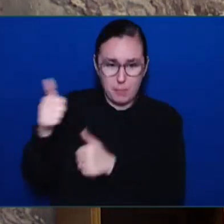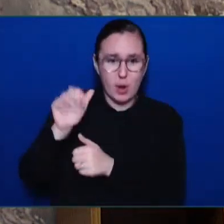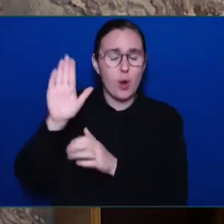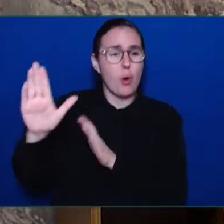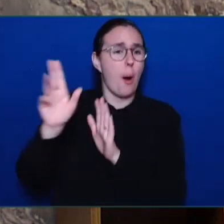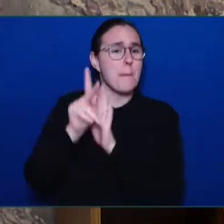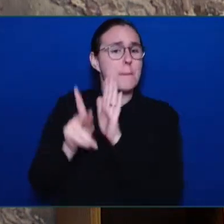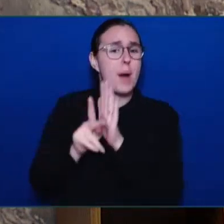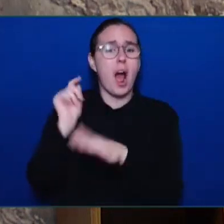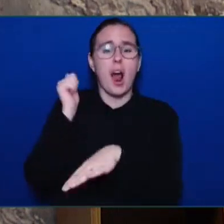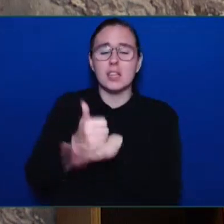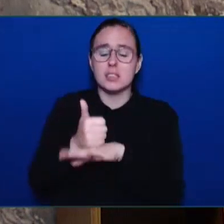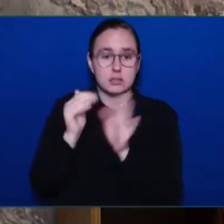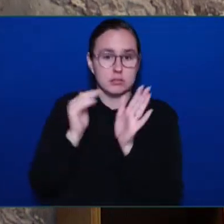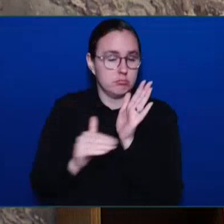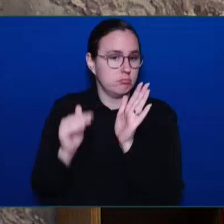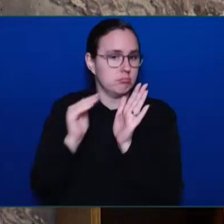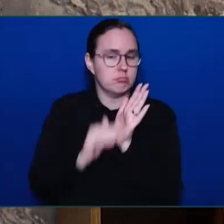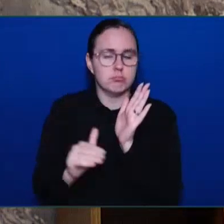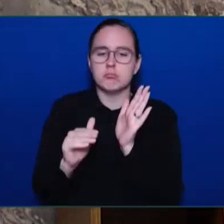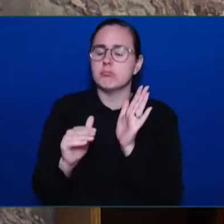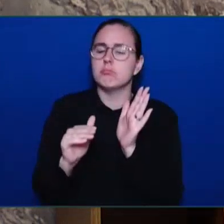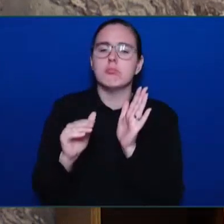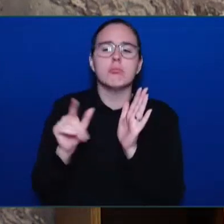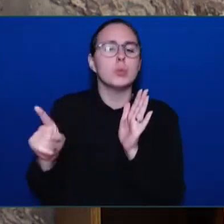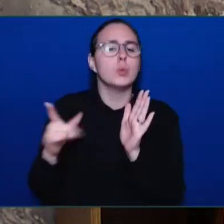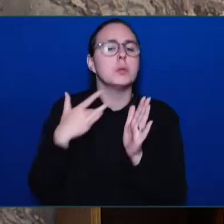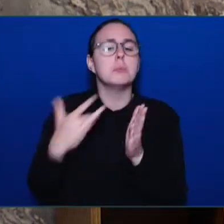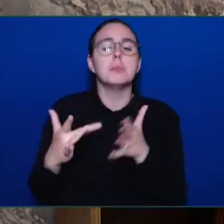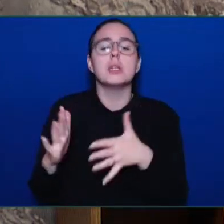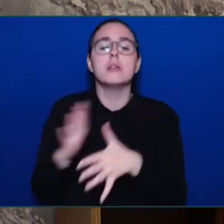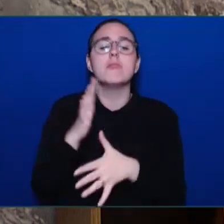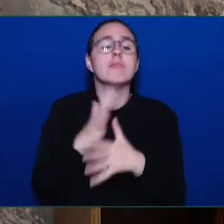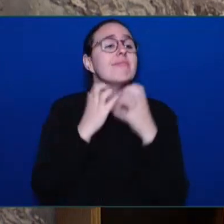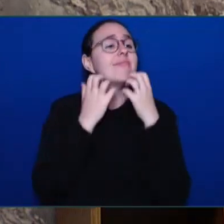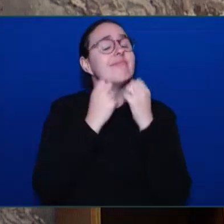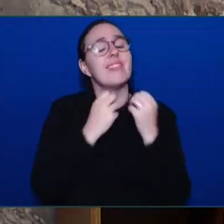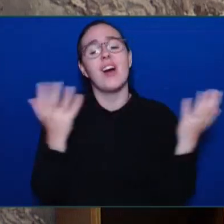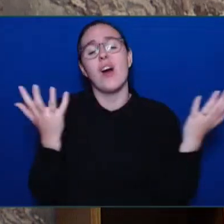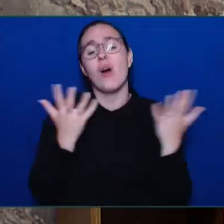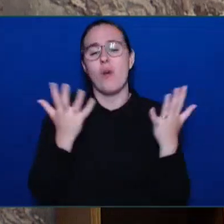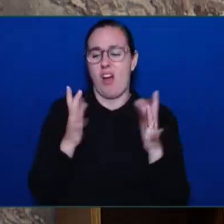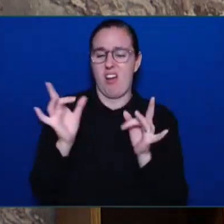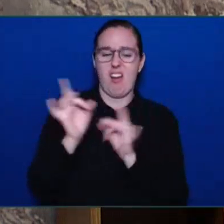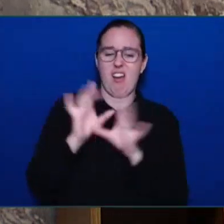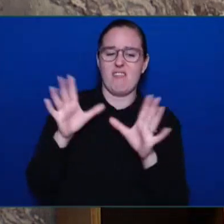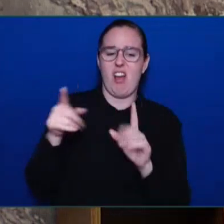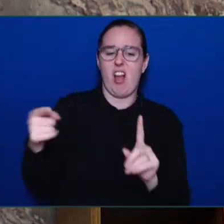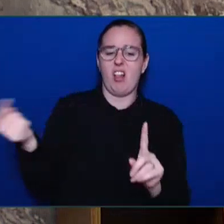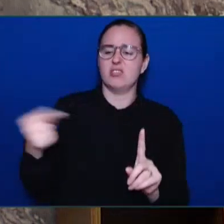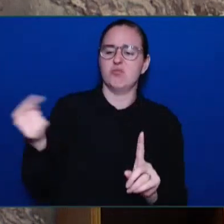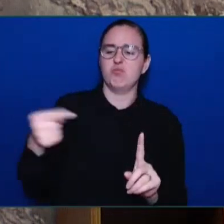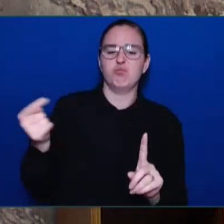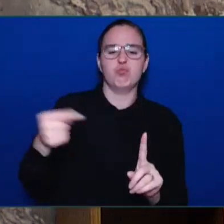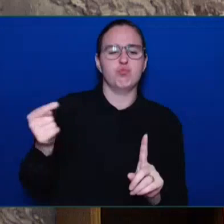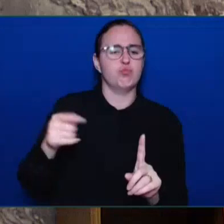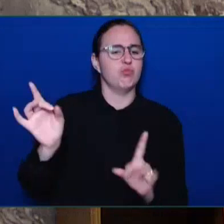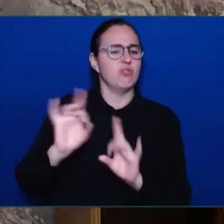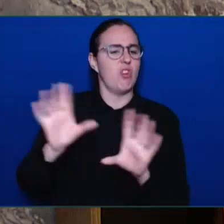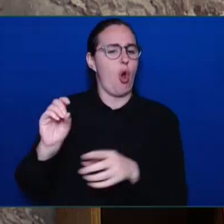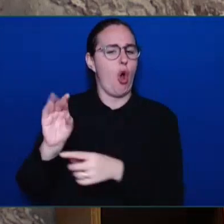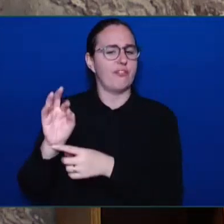over the rights of British Columbians to be safe in their communities. And in addition to the public safety issue, this has meant small businesses are caught in the